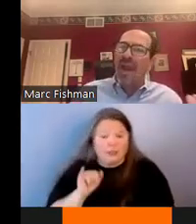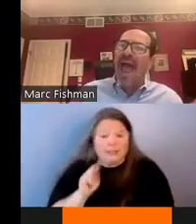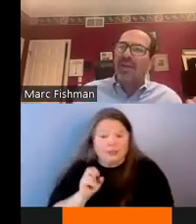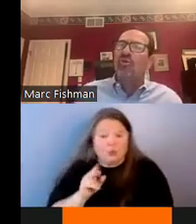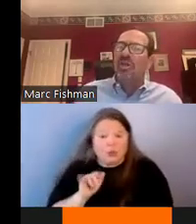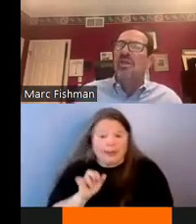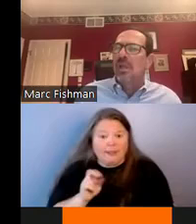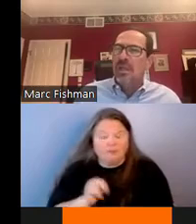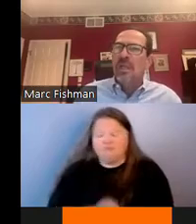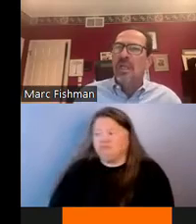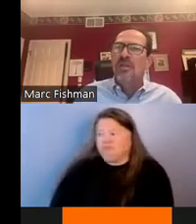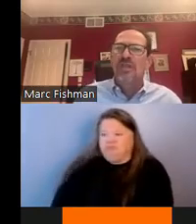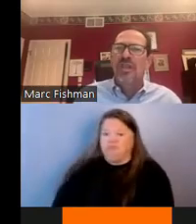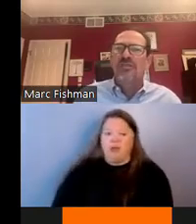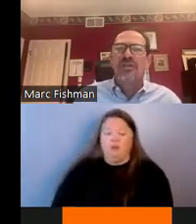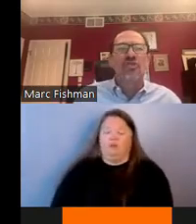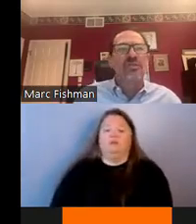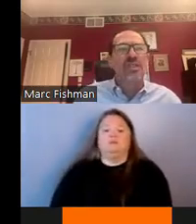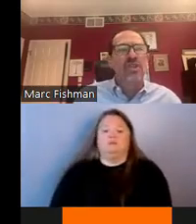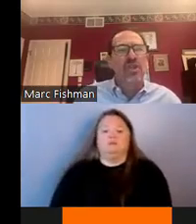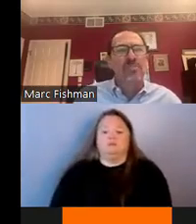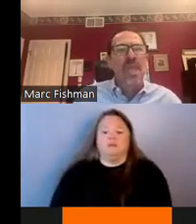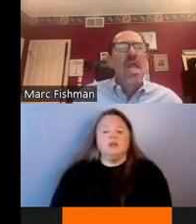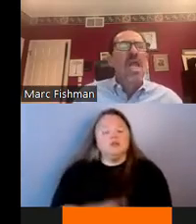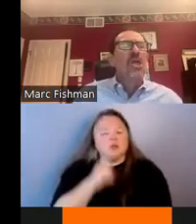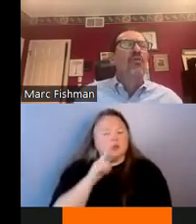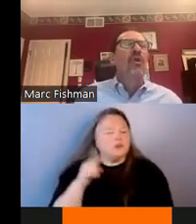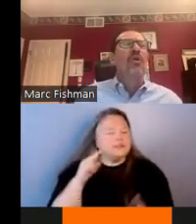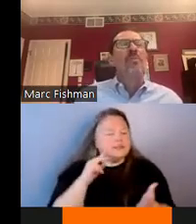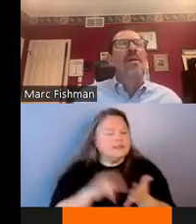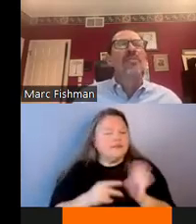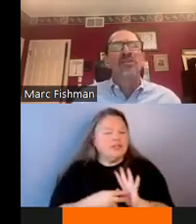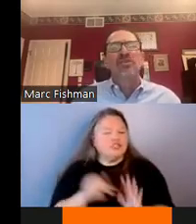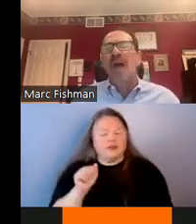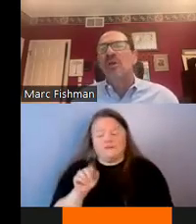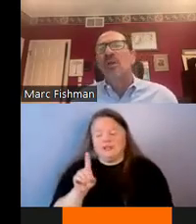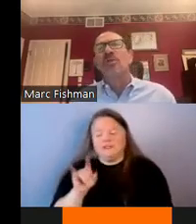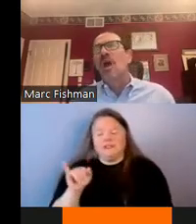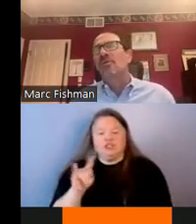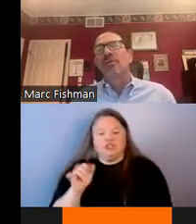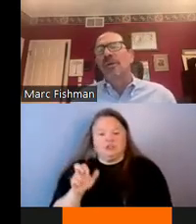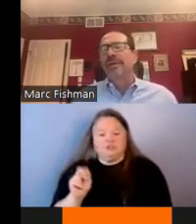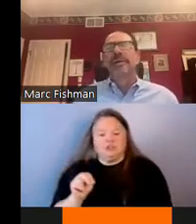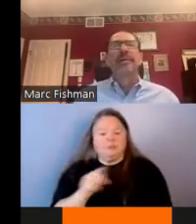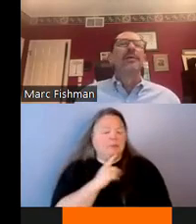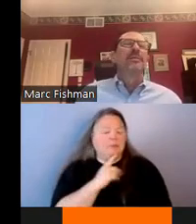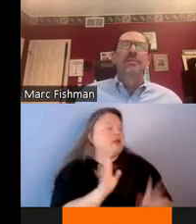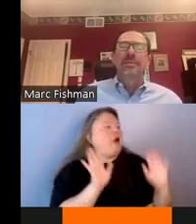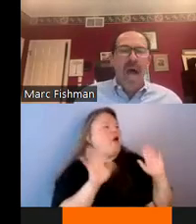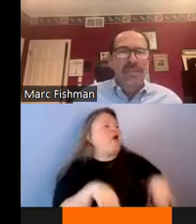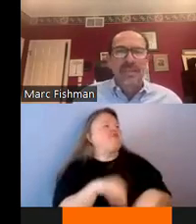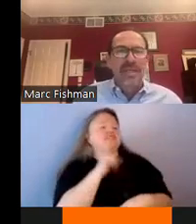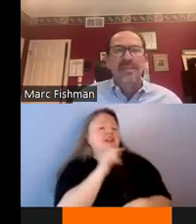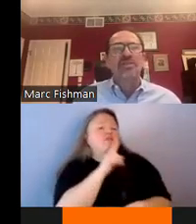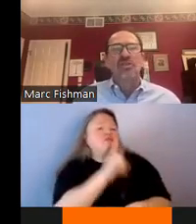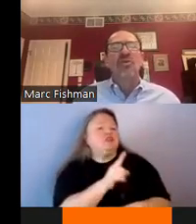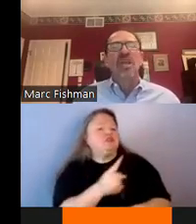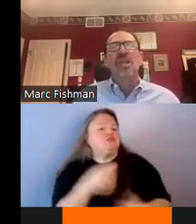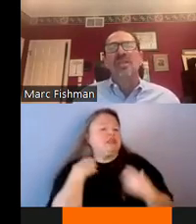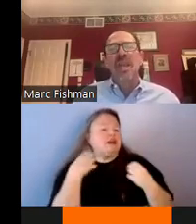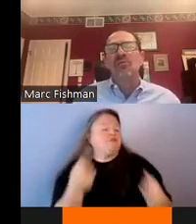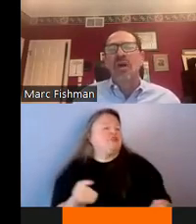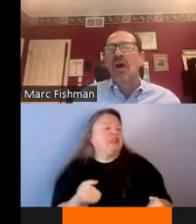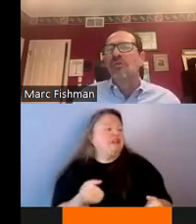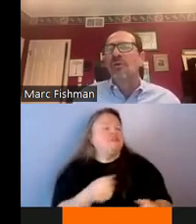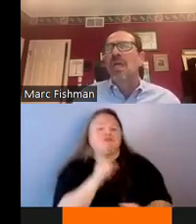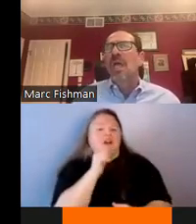think about, well, what actually is the definition of addiction? You've heard the myth, it's not real recovery. Nonsense. It's as